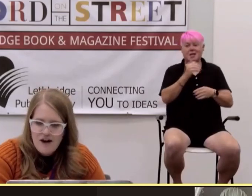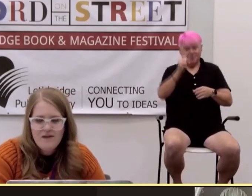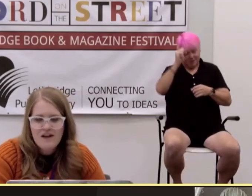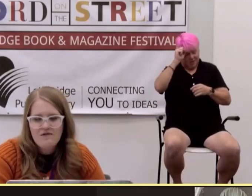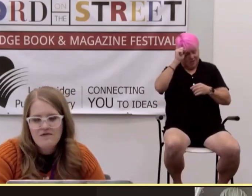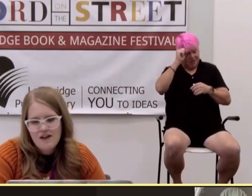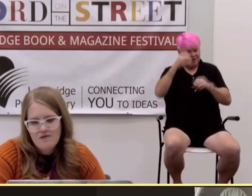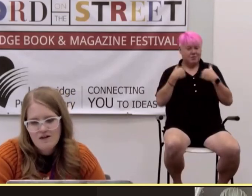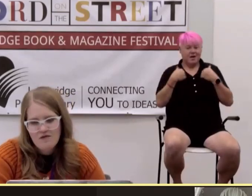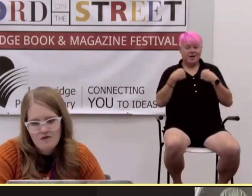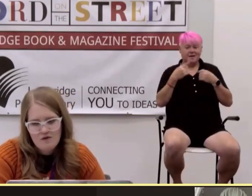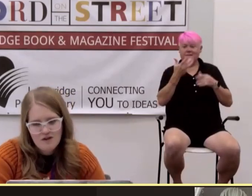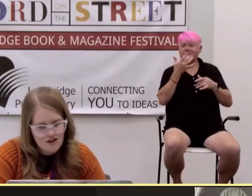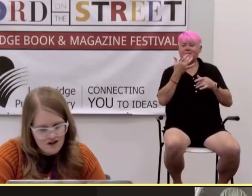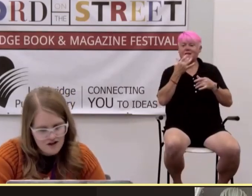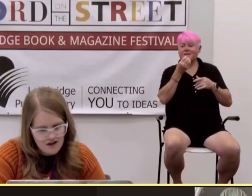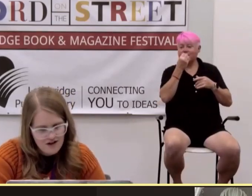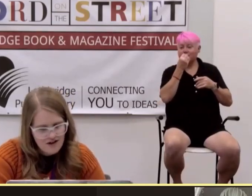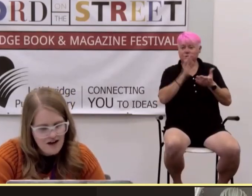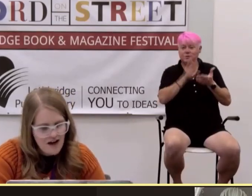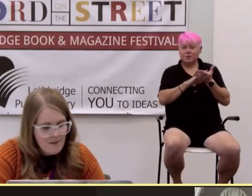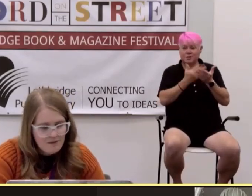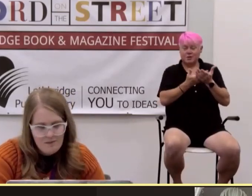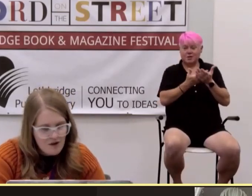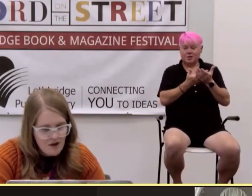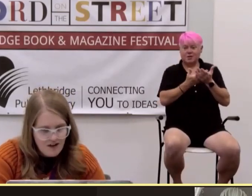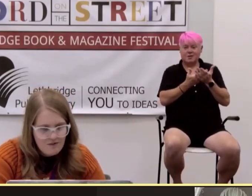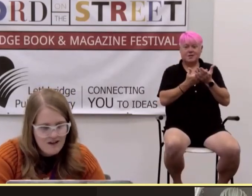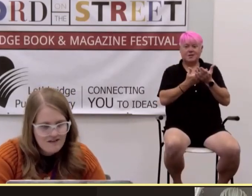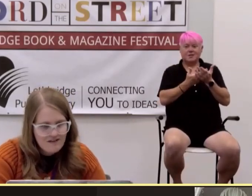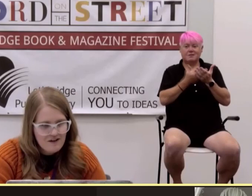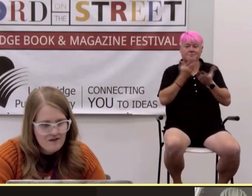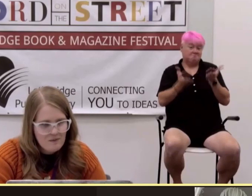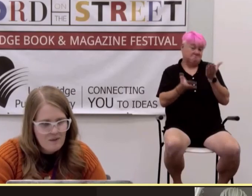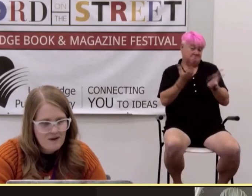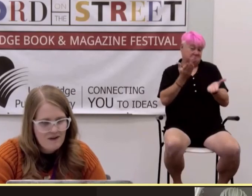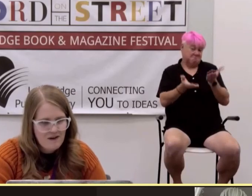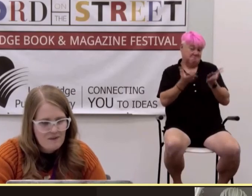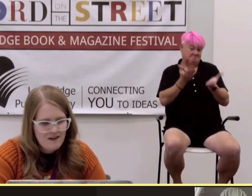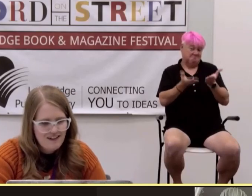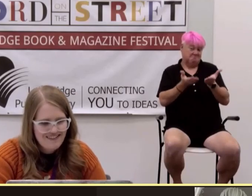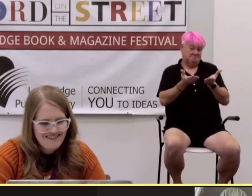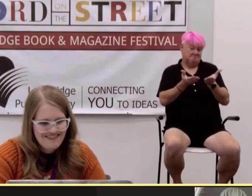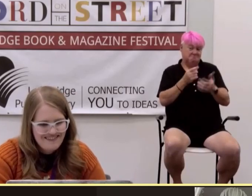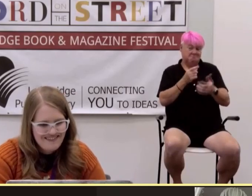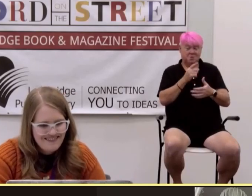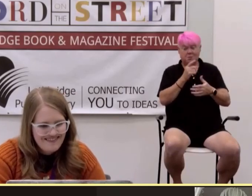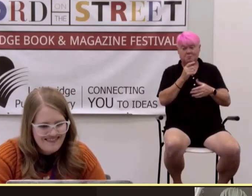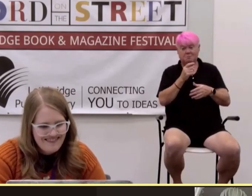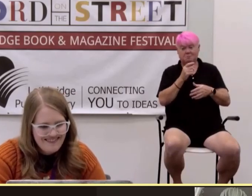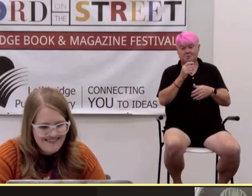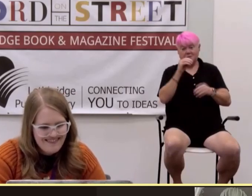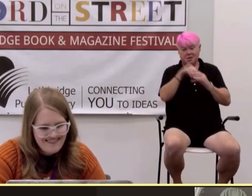have a favorite food to cook? I'm assuming beyond what, is probably in the cookbook.